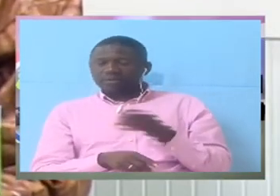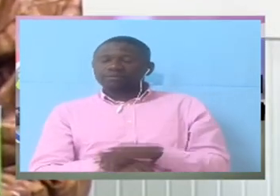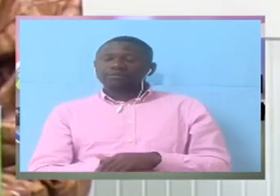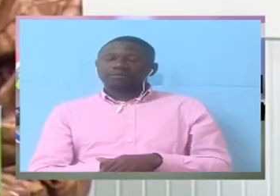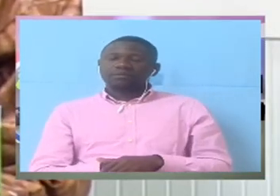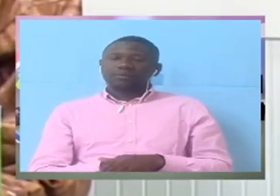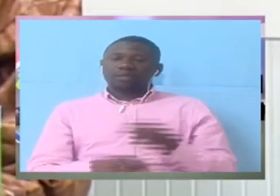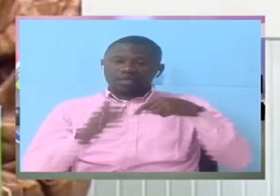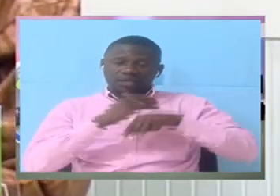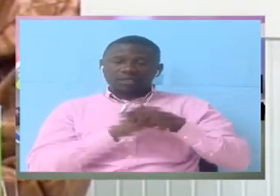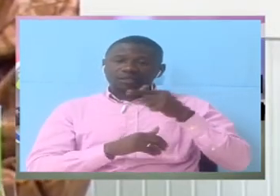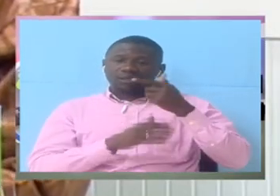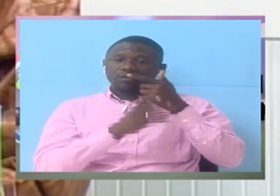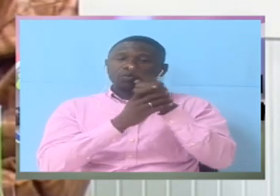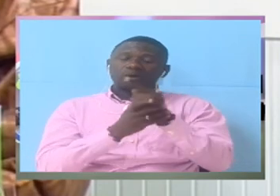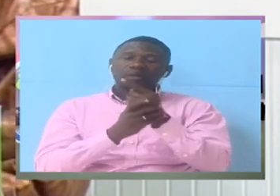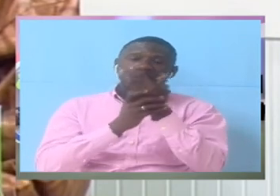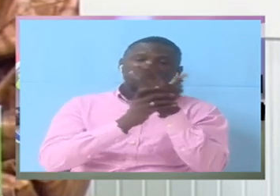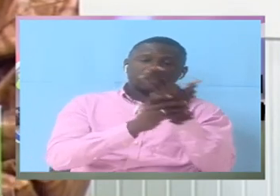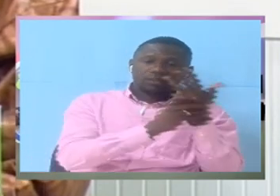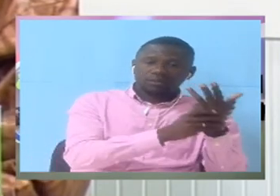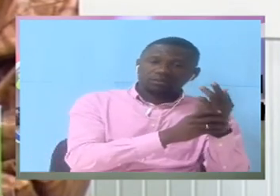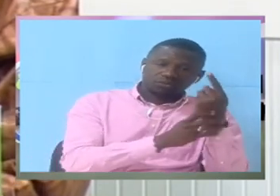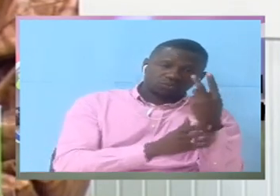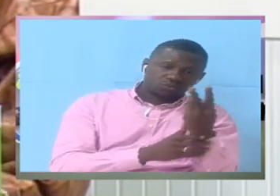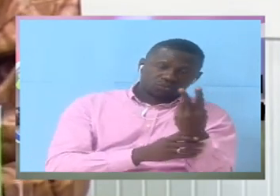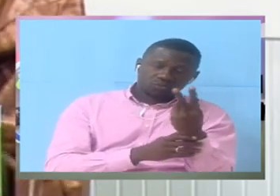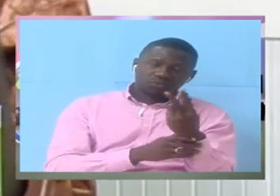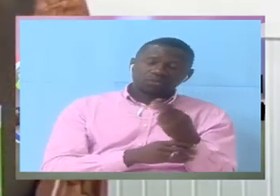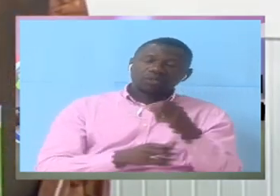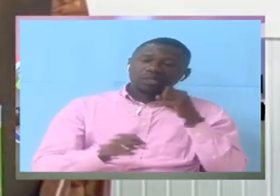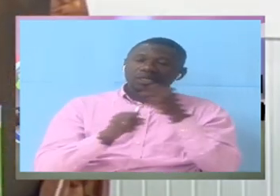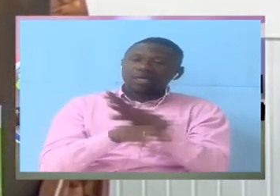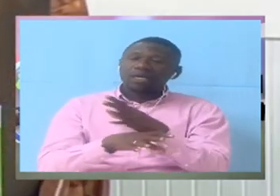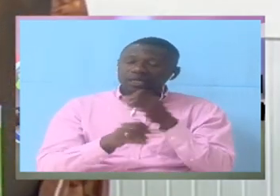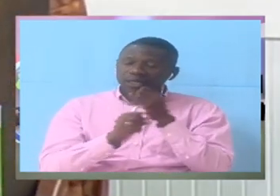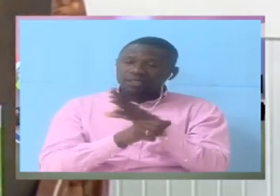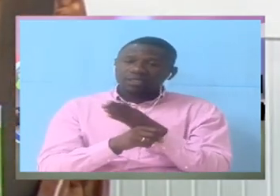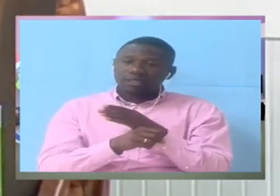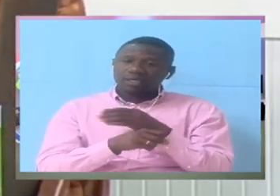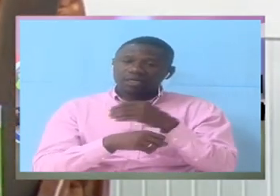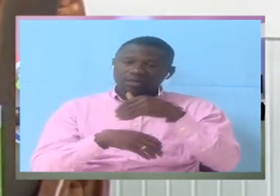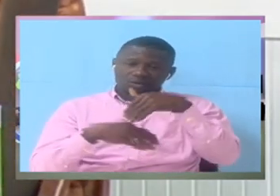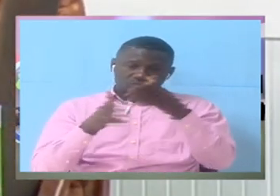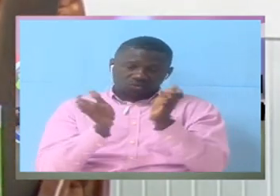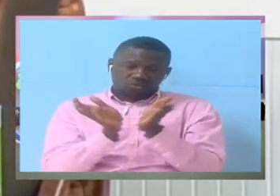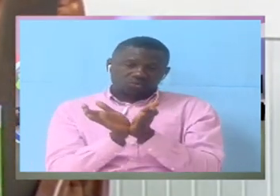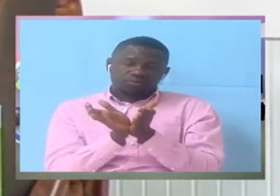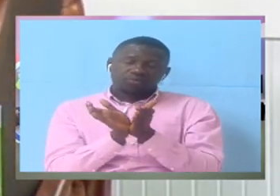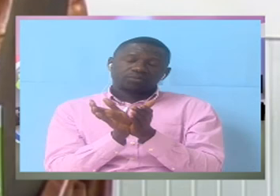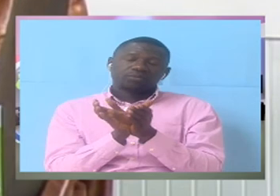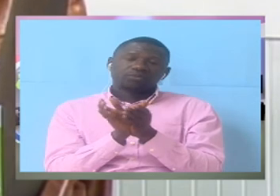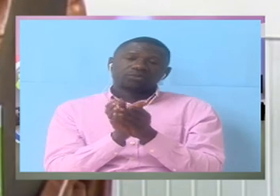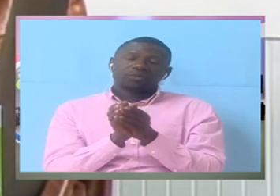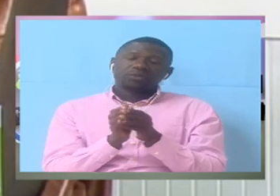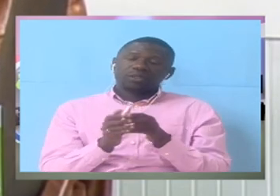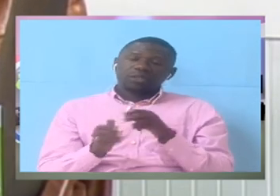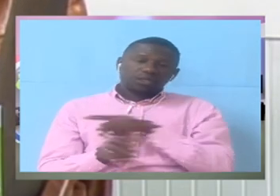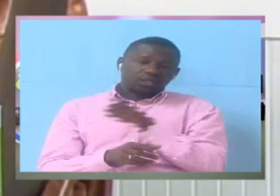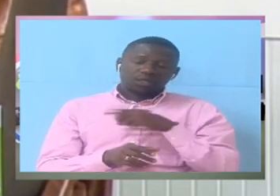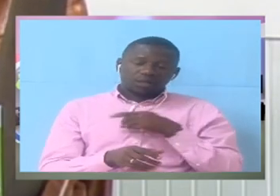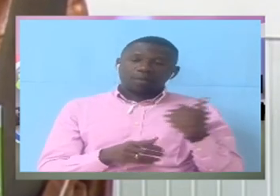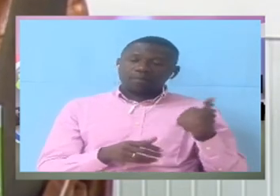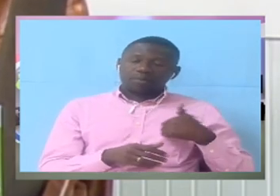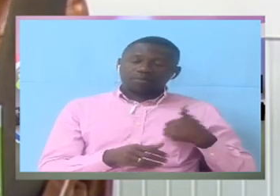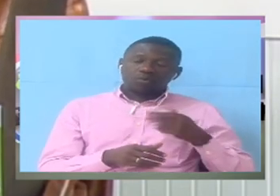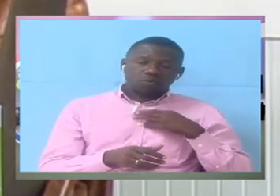In 1992, Ghanaian ECOMOC. The Ghanaian members of the ECOMOC. Wole tata nu bichana. They are the